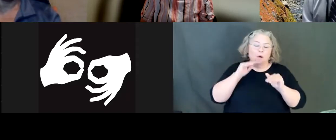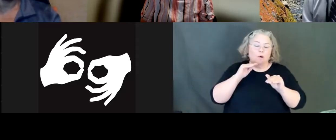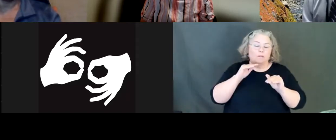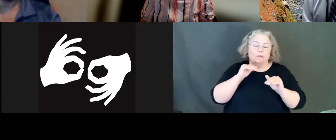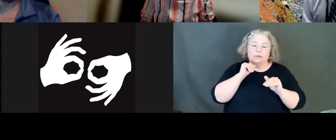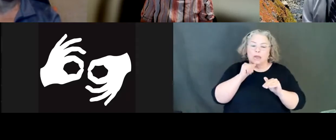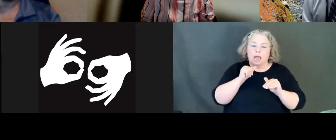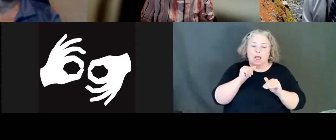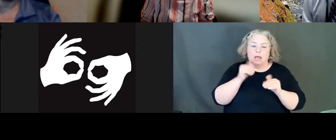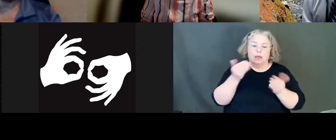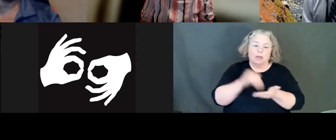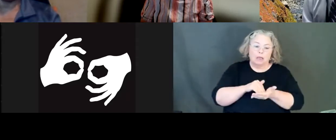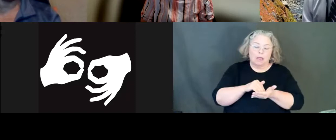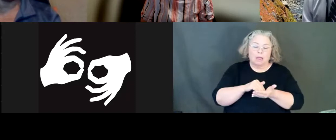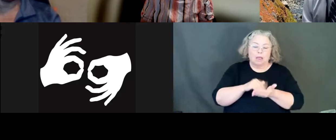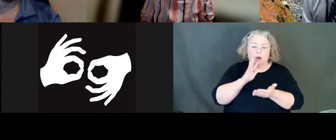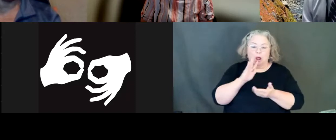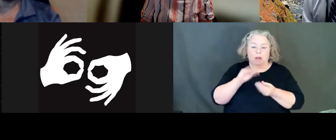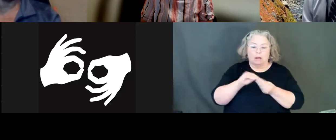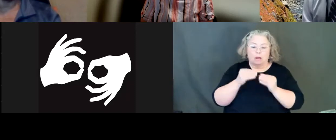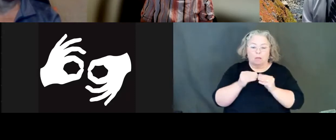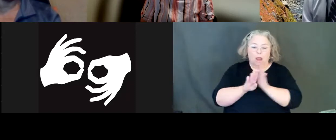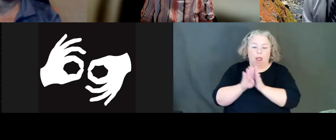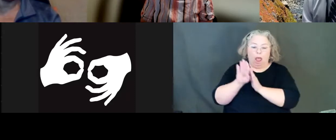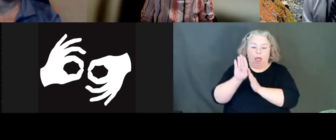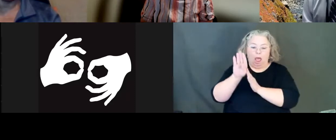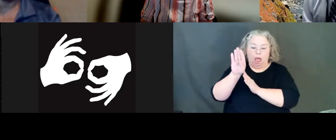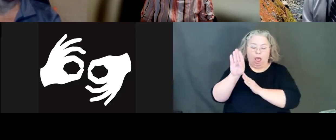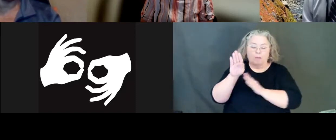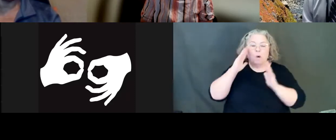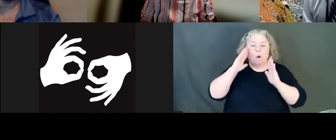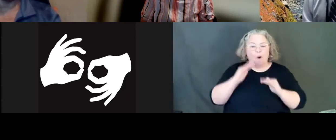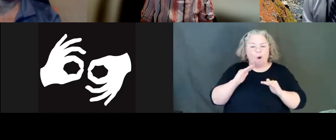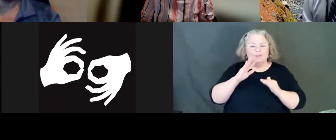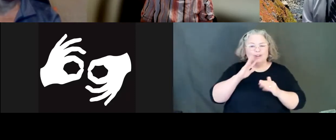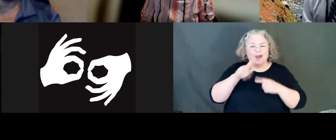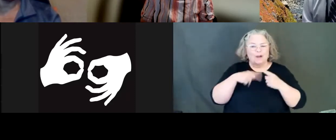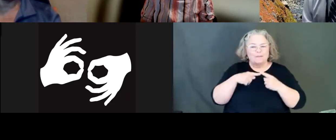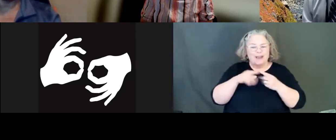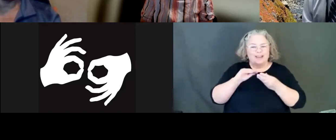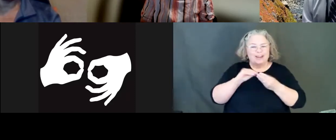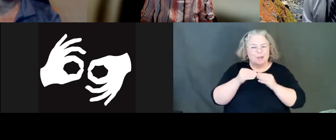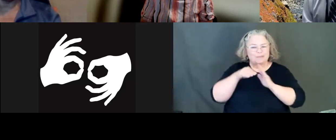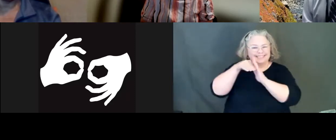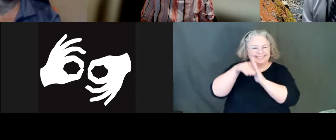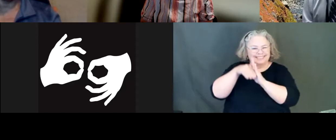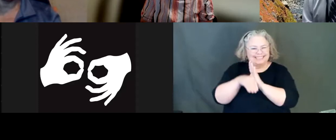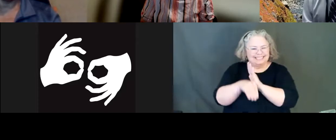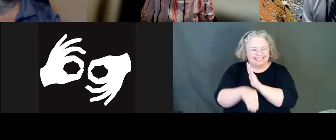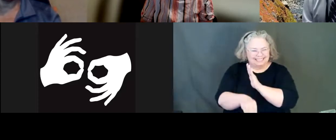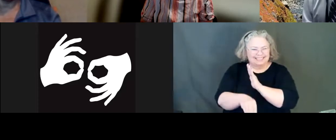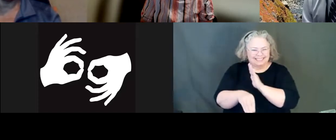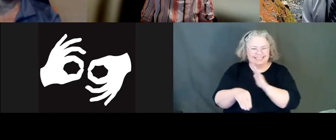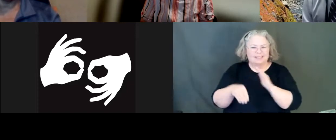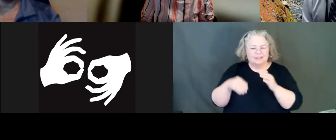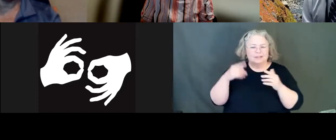talking about getting things controlled and starting to plan for